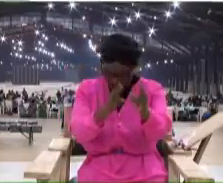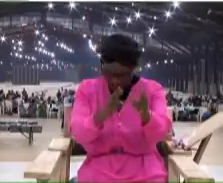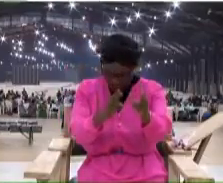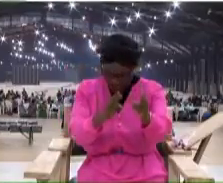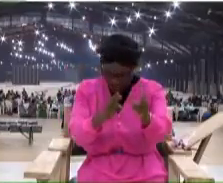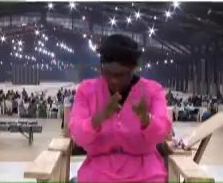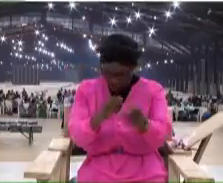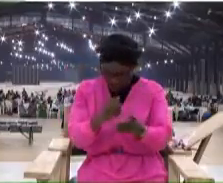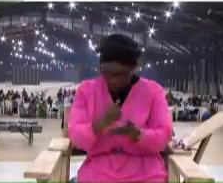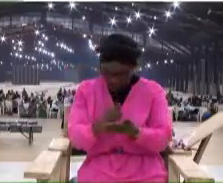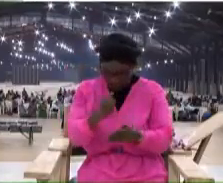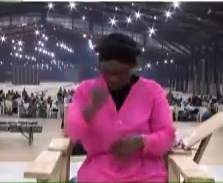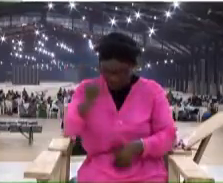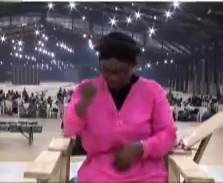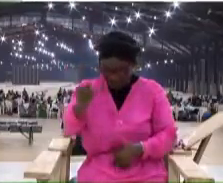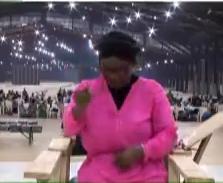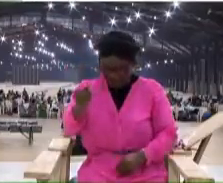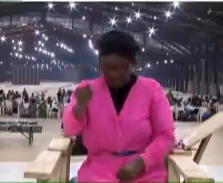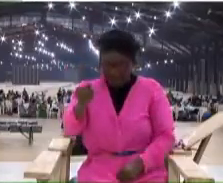honor.